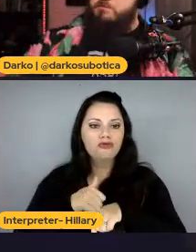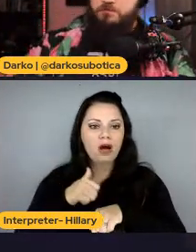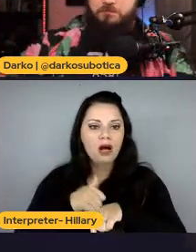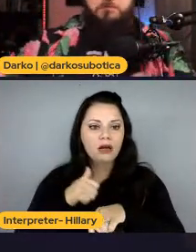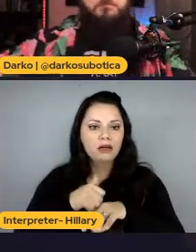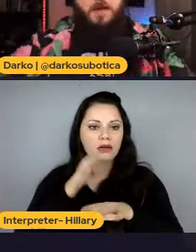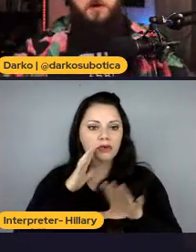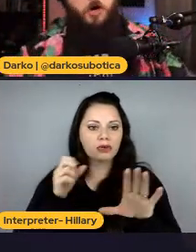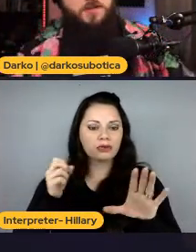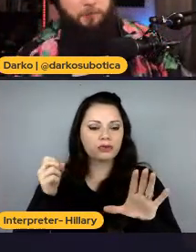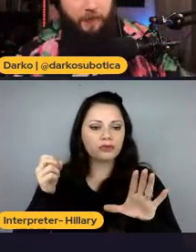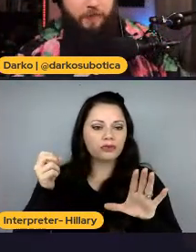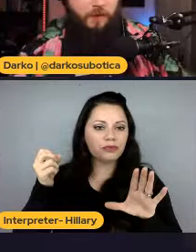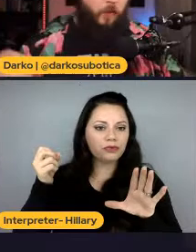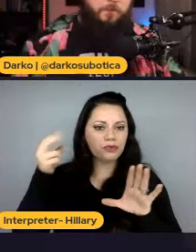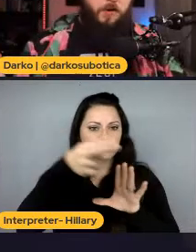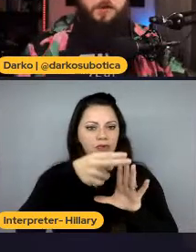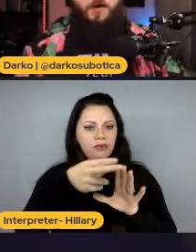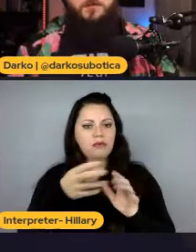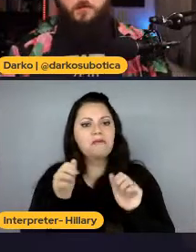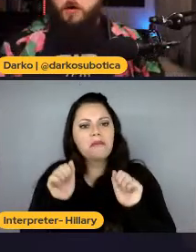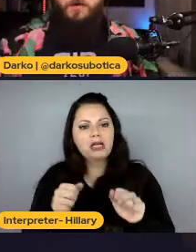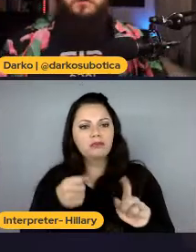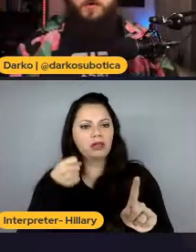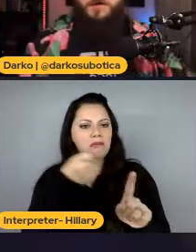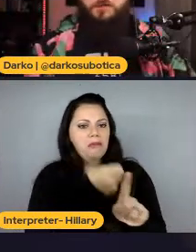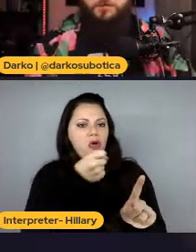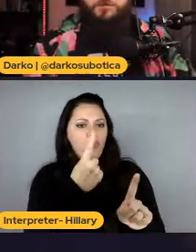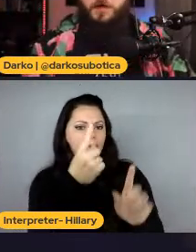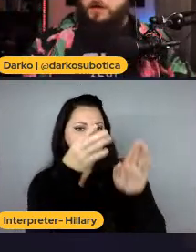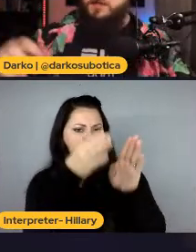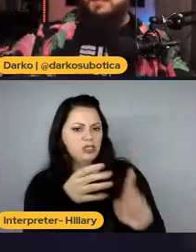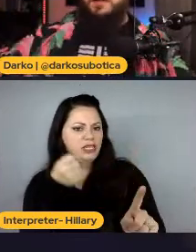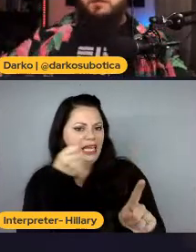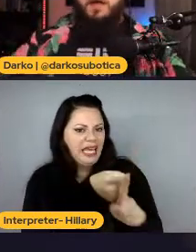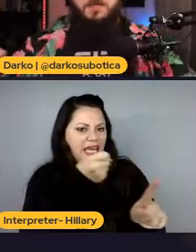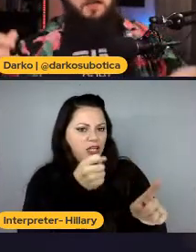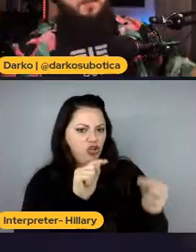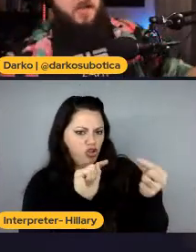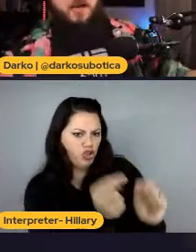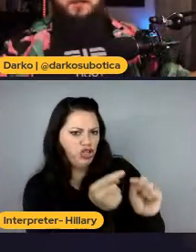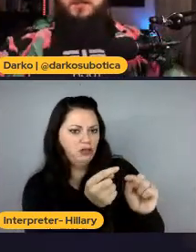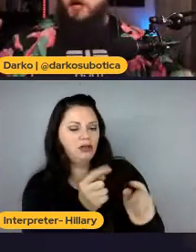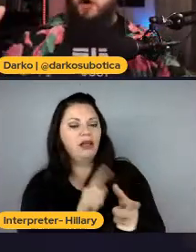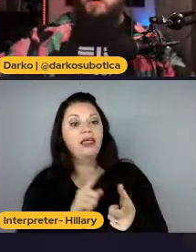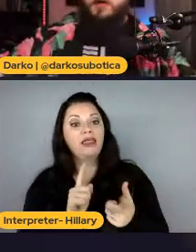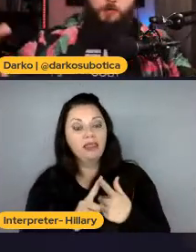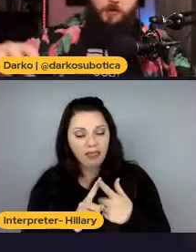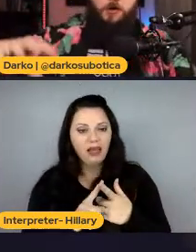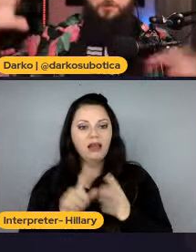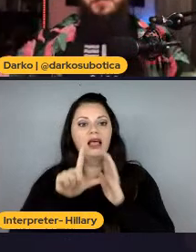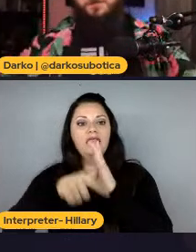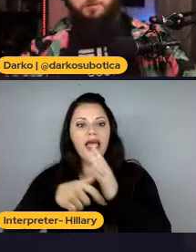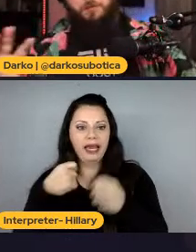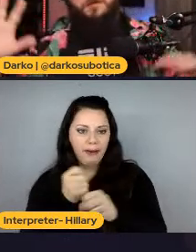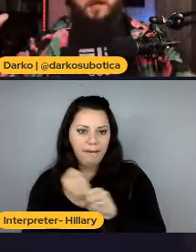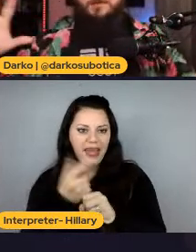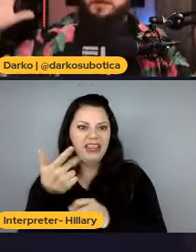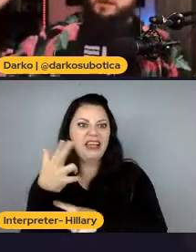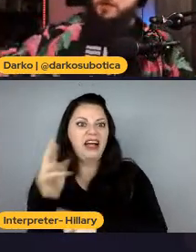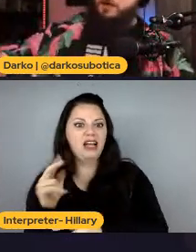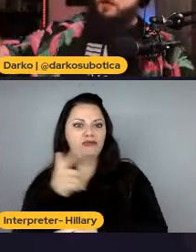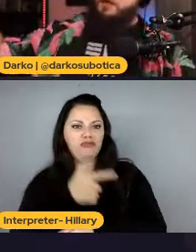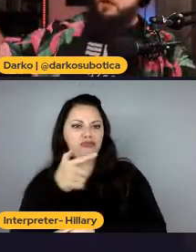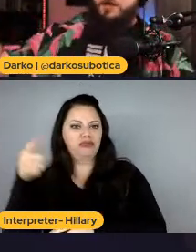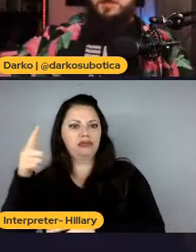You could maybe hurt somebody, one person, right? Or a bunch of them. Then somebody made guns, cannons. Oh, you can hurt a bunch of people, but again,